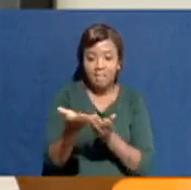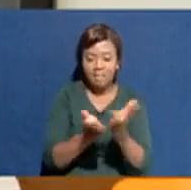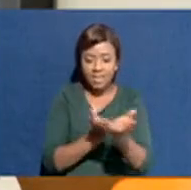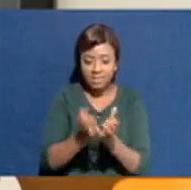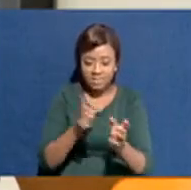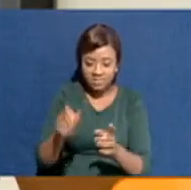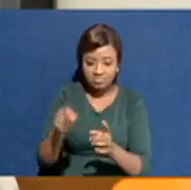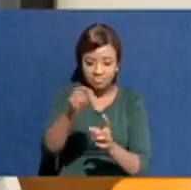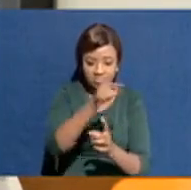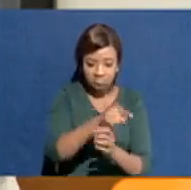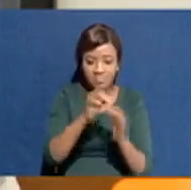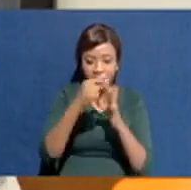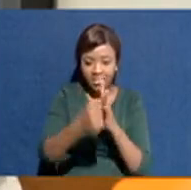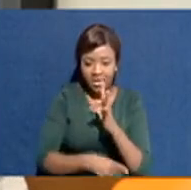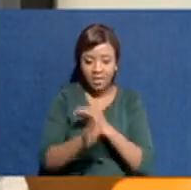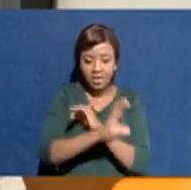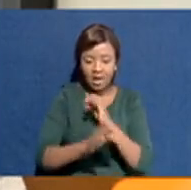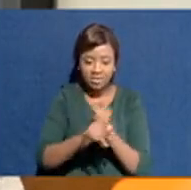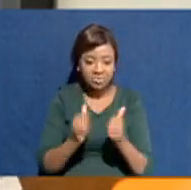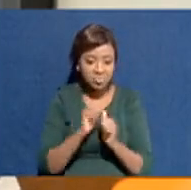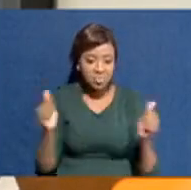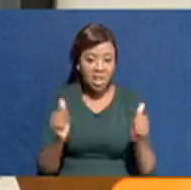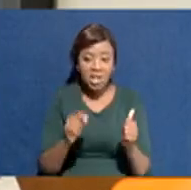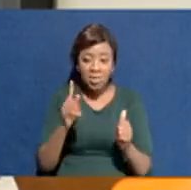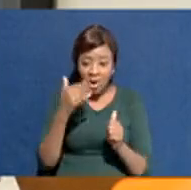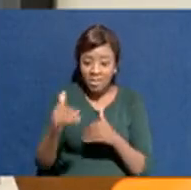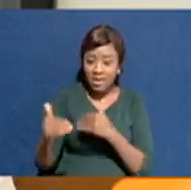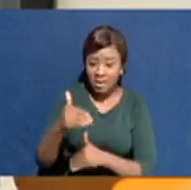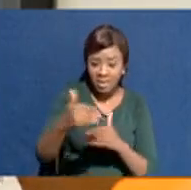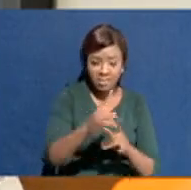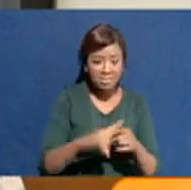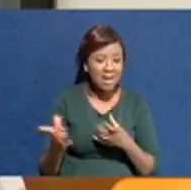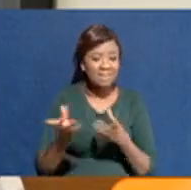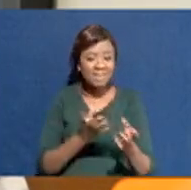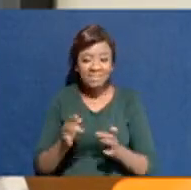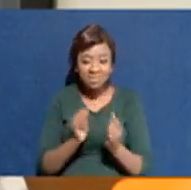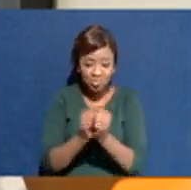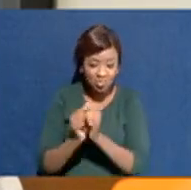three countries who have been neighbors for long but have not been able to conduct meaningful